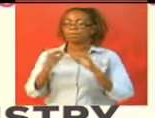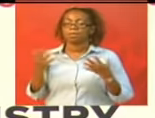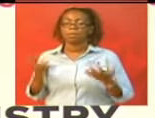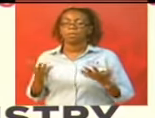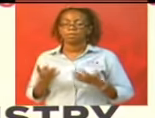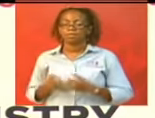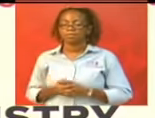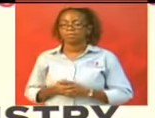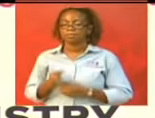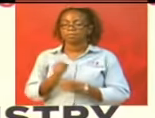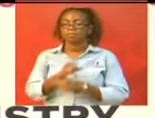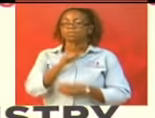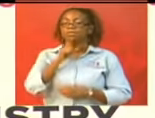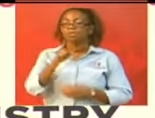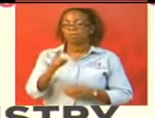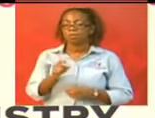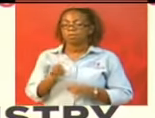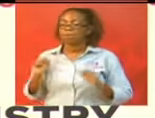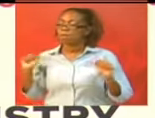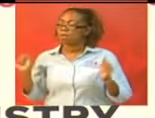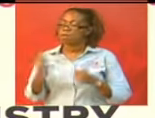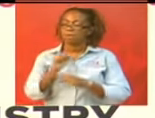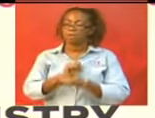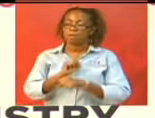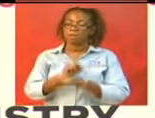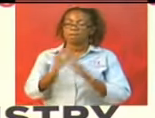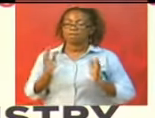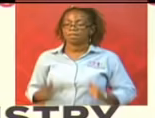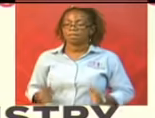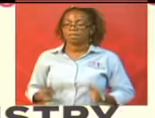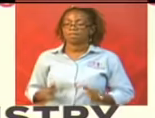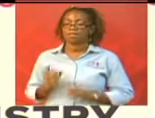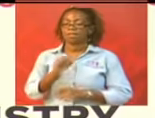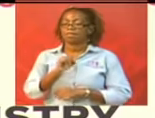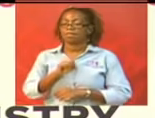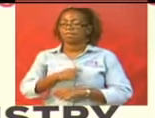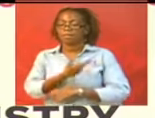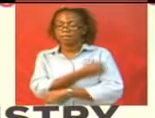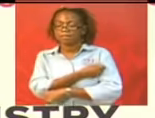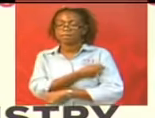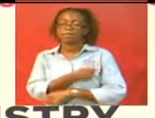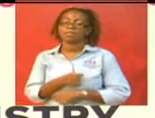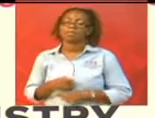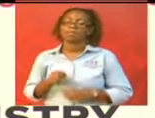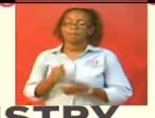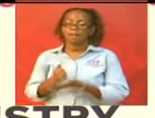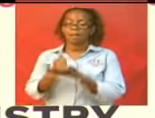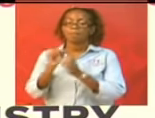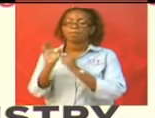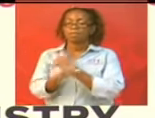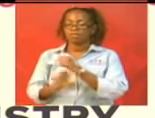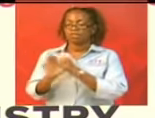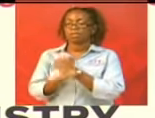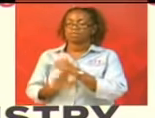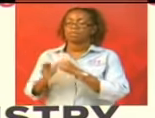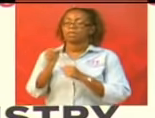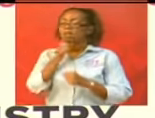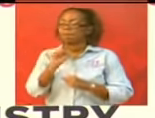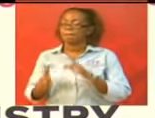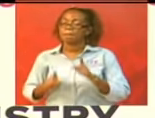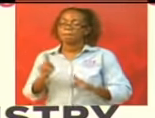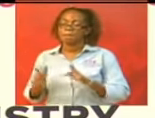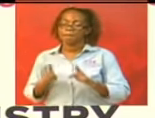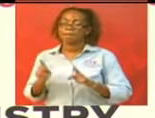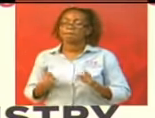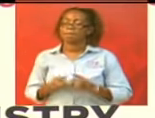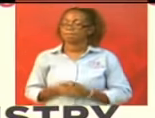leave the facility and return to the facility vaccinated, so we create a sort of barrier to those persons getting infected. So that's the main